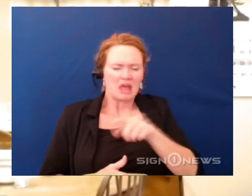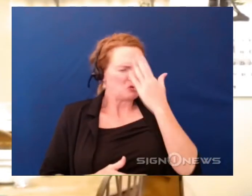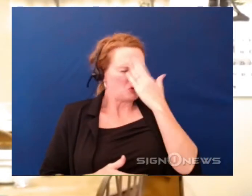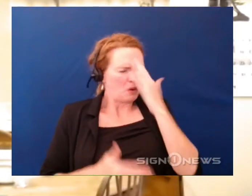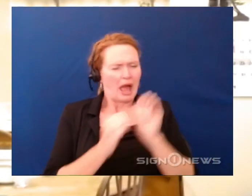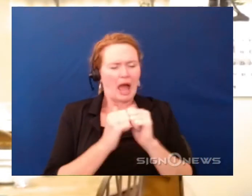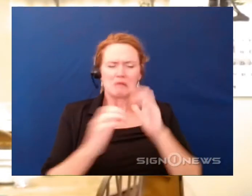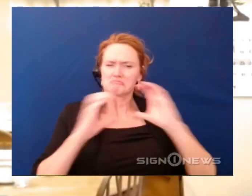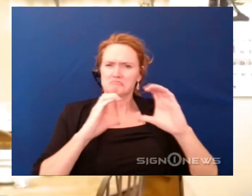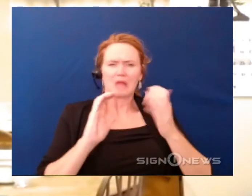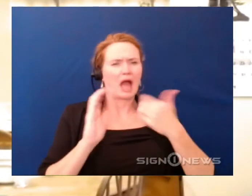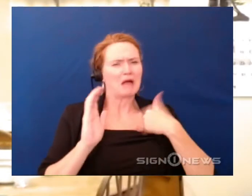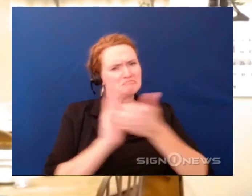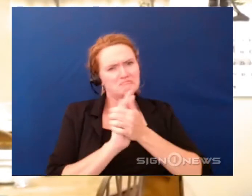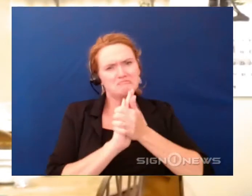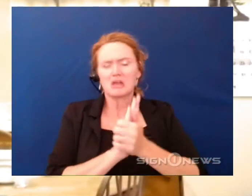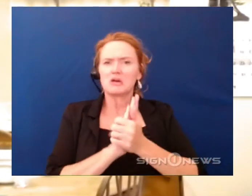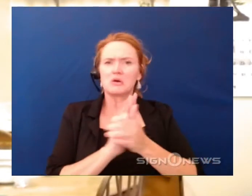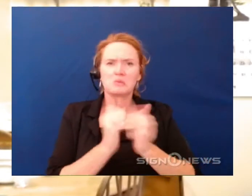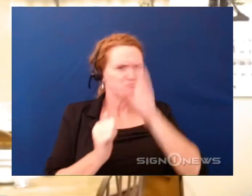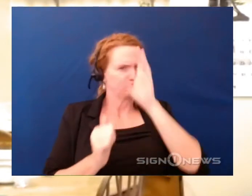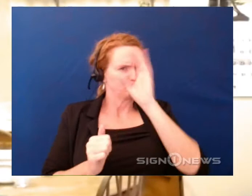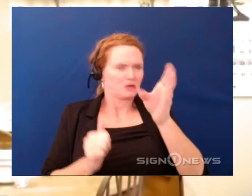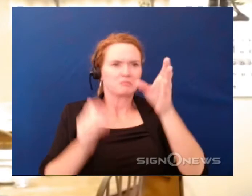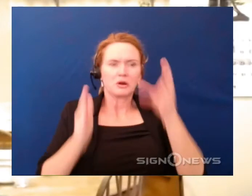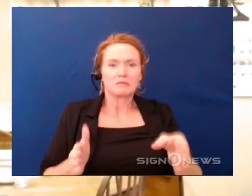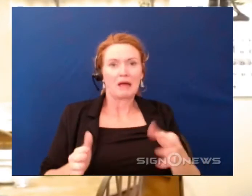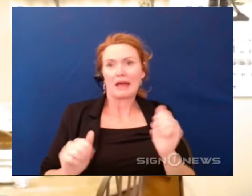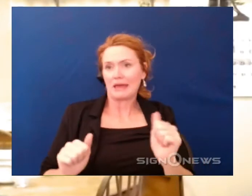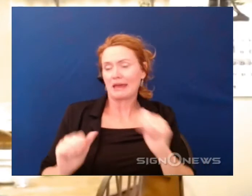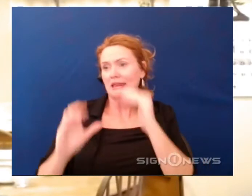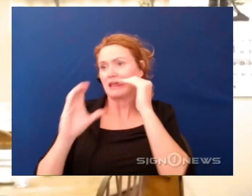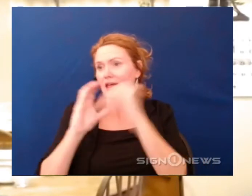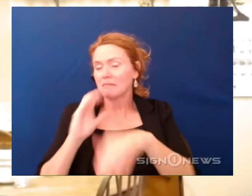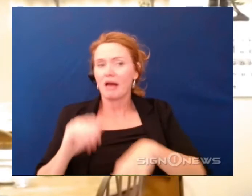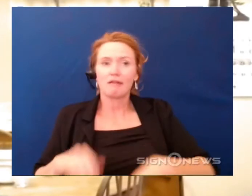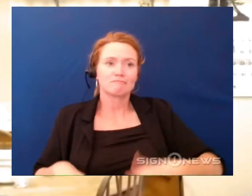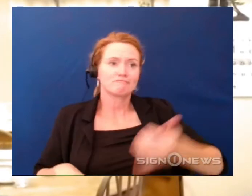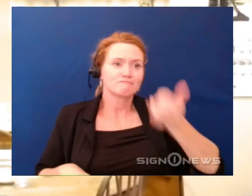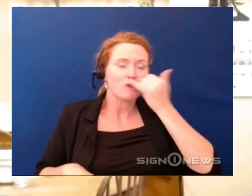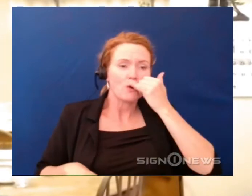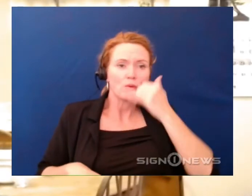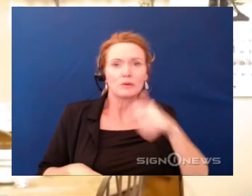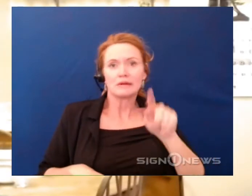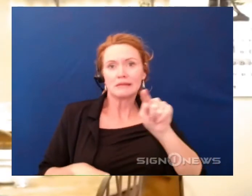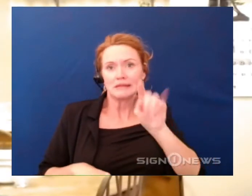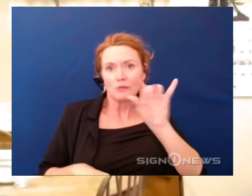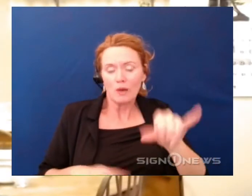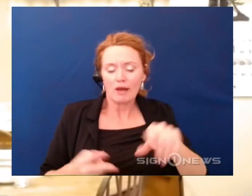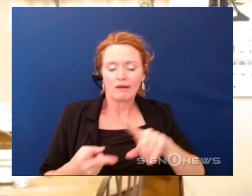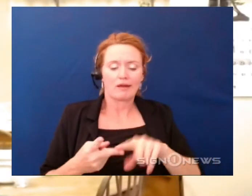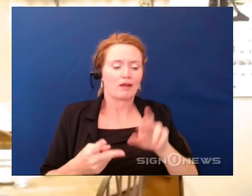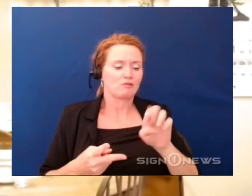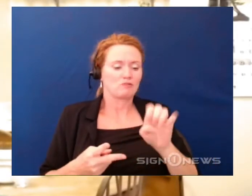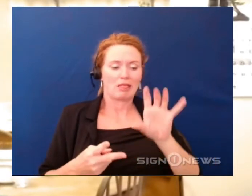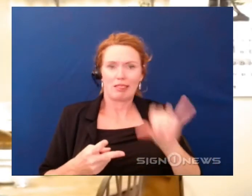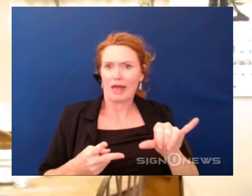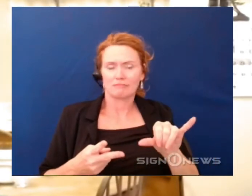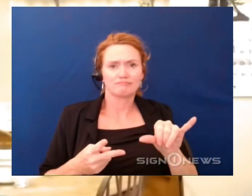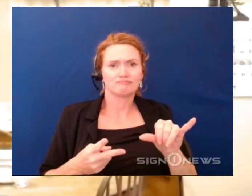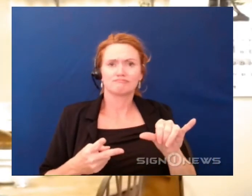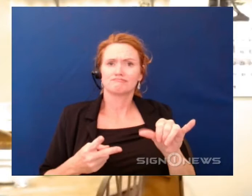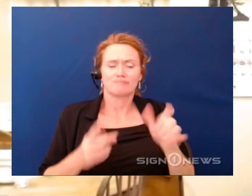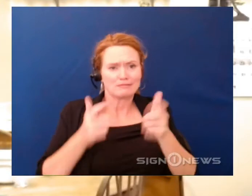of communicating with them in person, email, or on the phone through TTY relay and even texts.